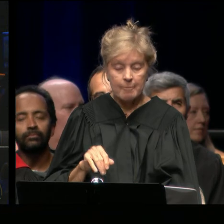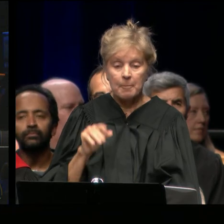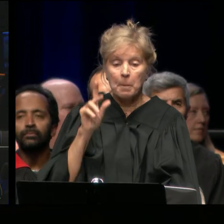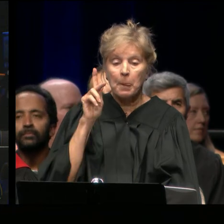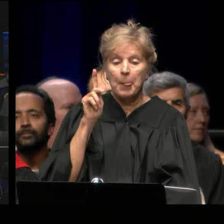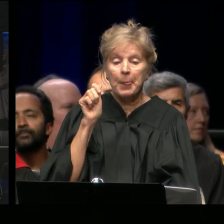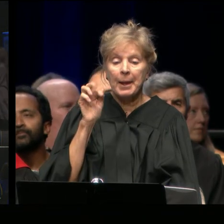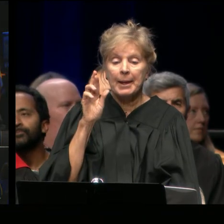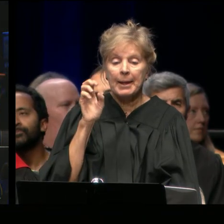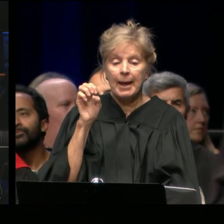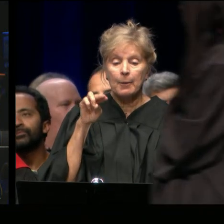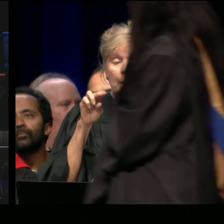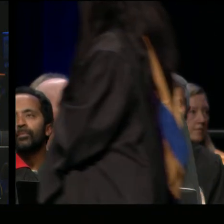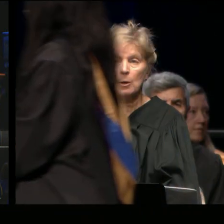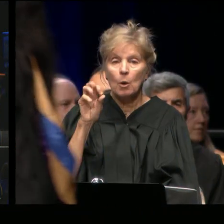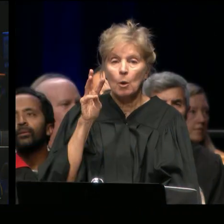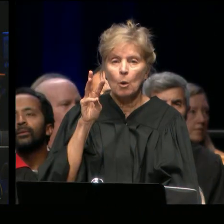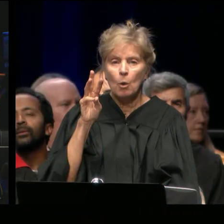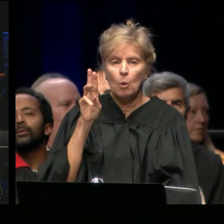Karen Owusu.